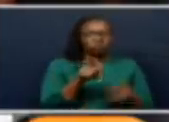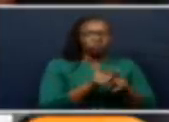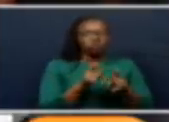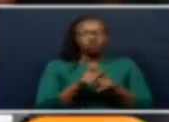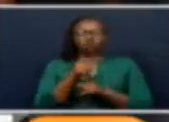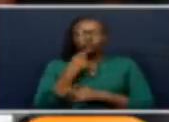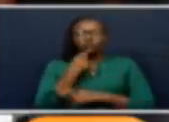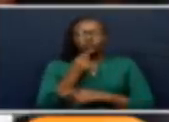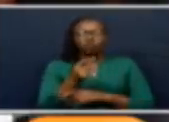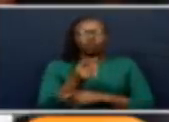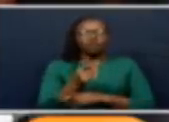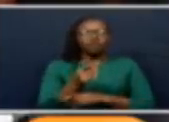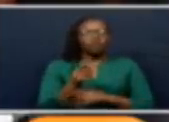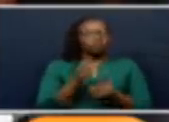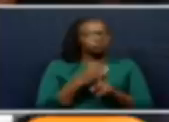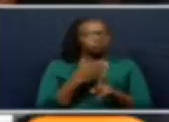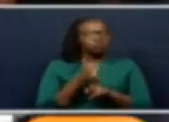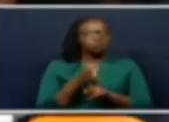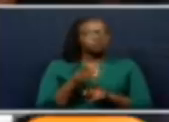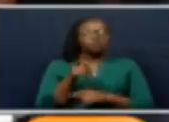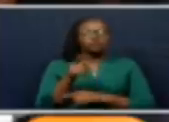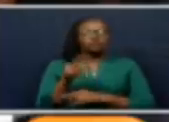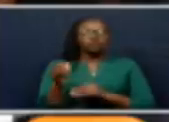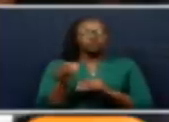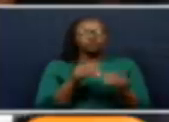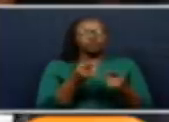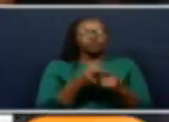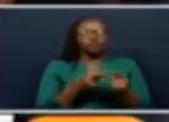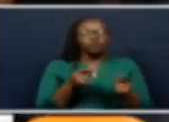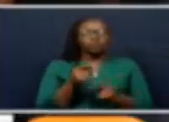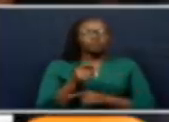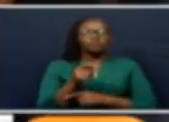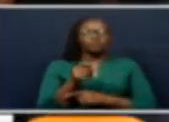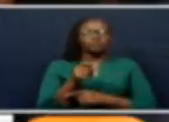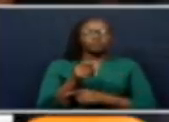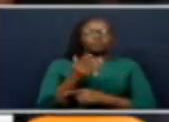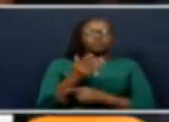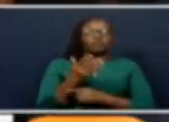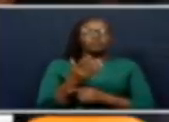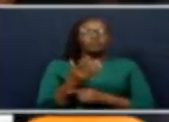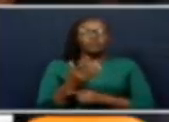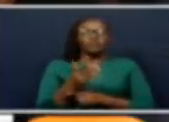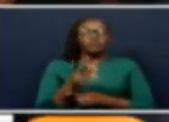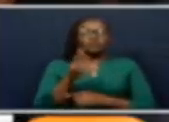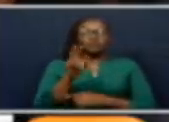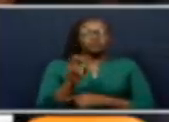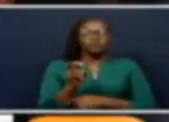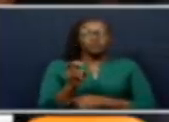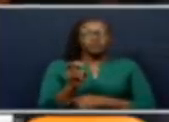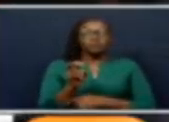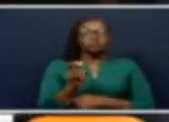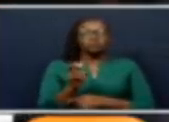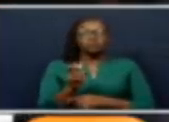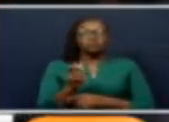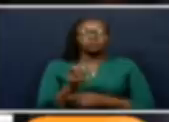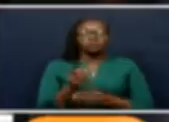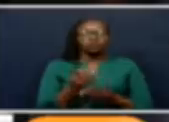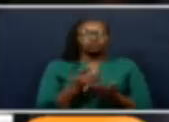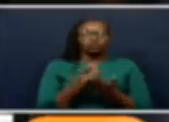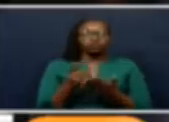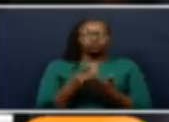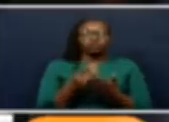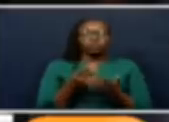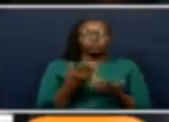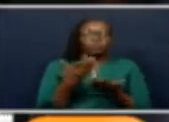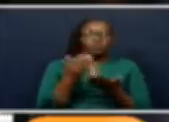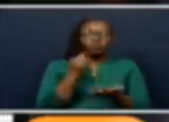convinced to get out of the Attorney General's chambers. Yes. Run for office. Office in Kikuyu. Yeah.